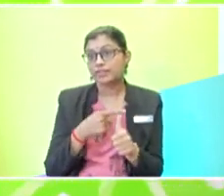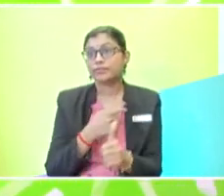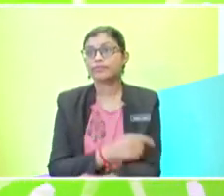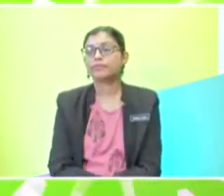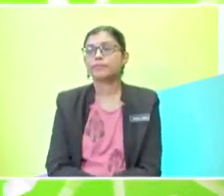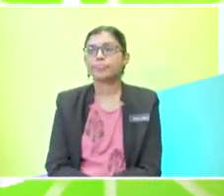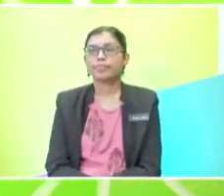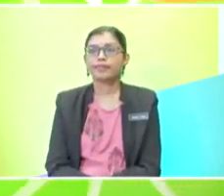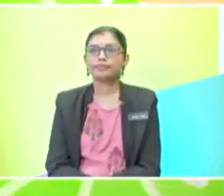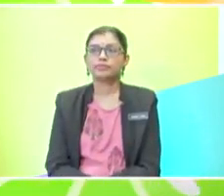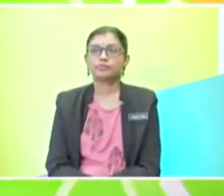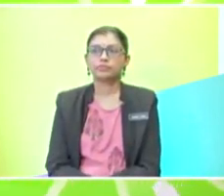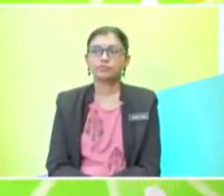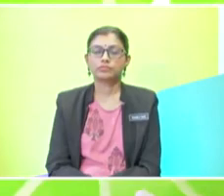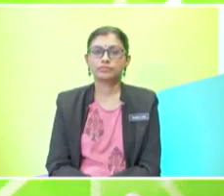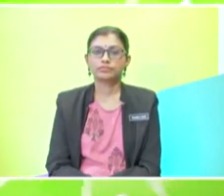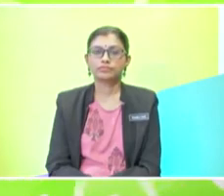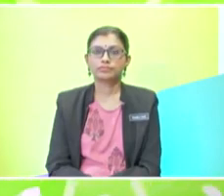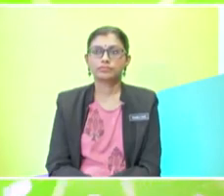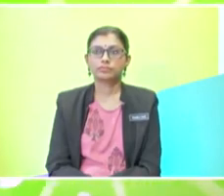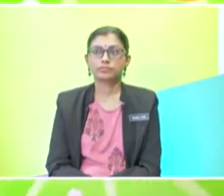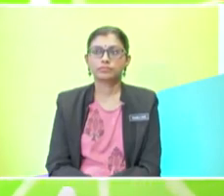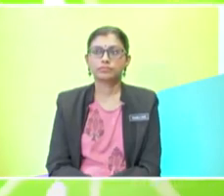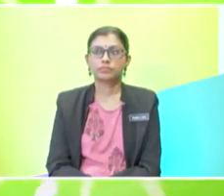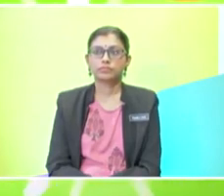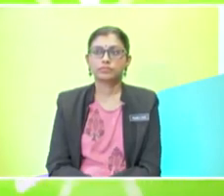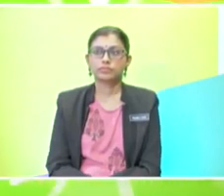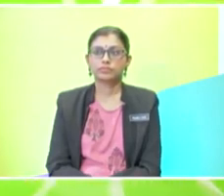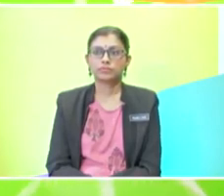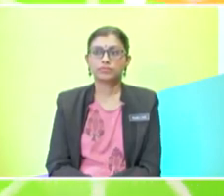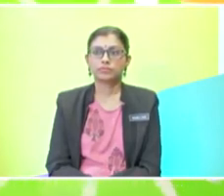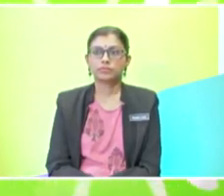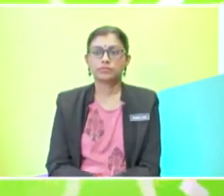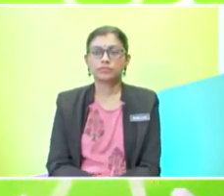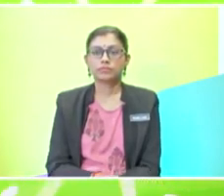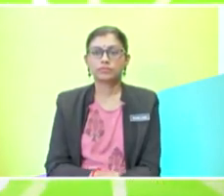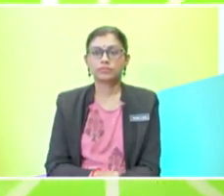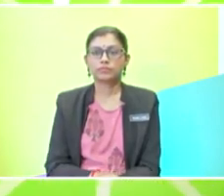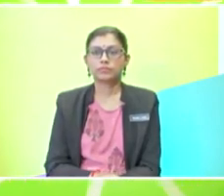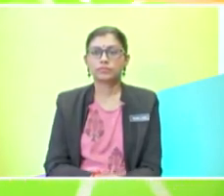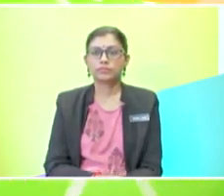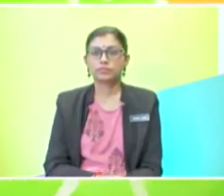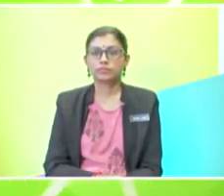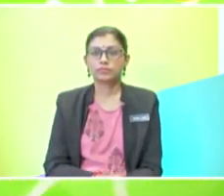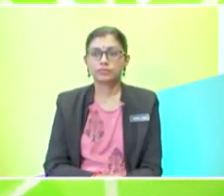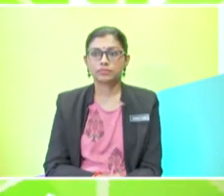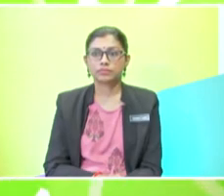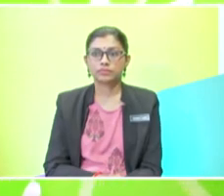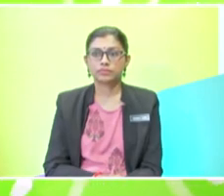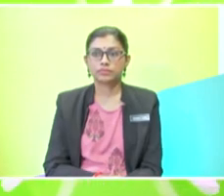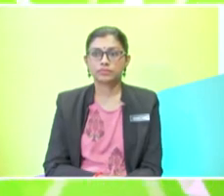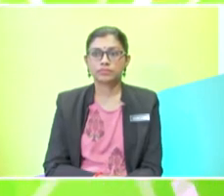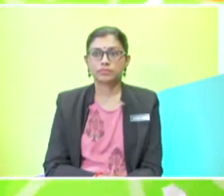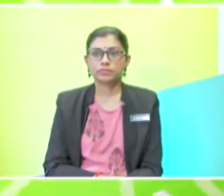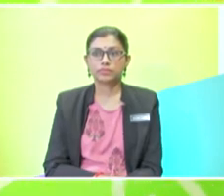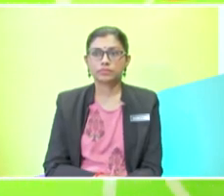Okay. All right. Is everyone ready? That was quick. Okay. All right, Ryan. Okay, we're waiting for